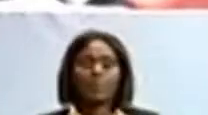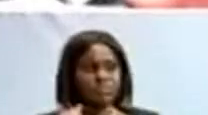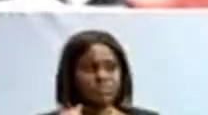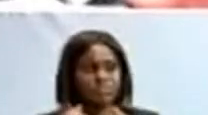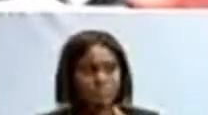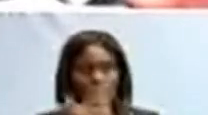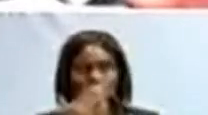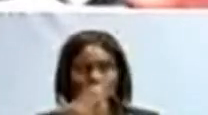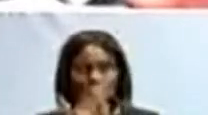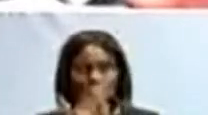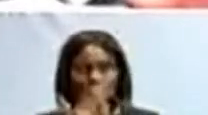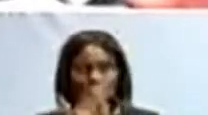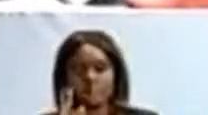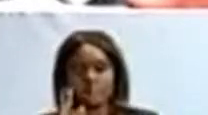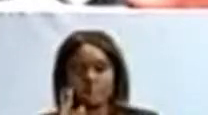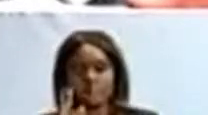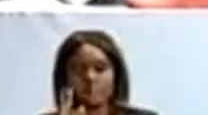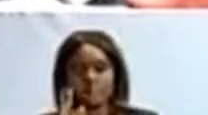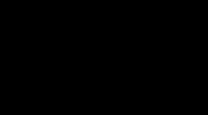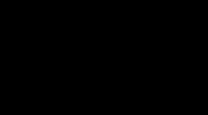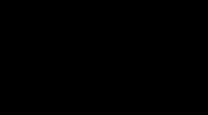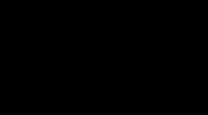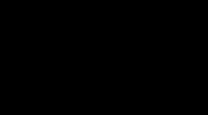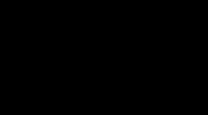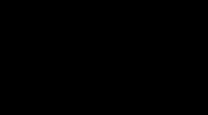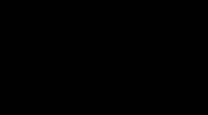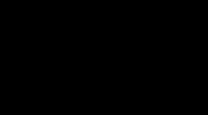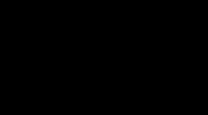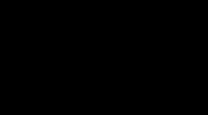Good morning, Chair, and good